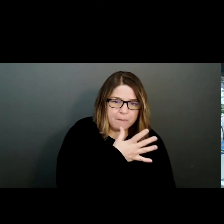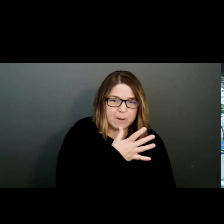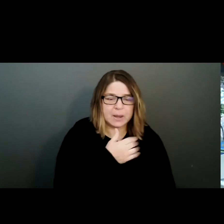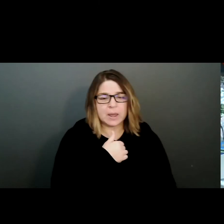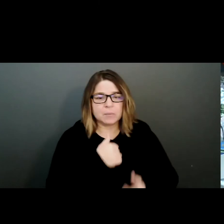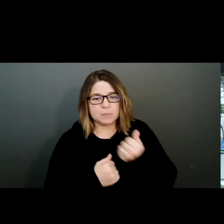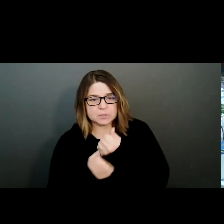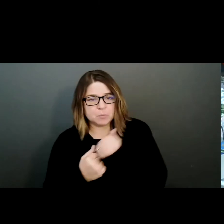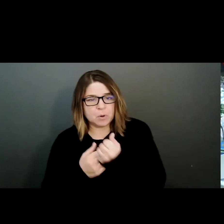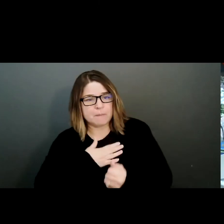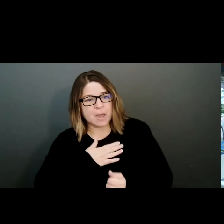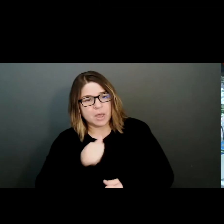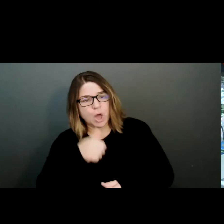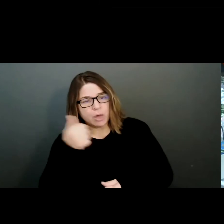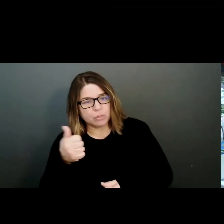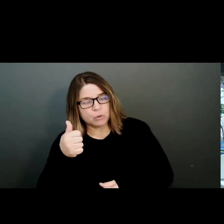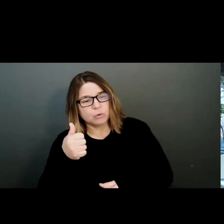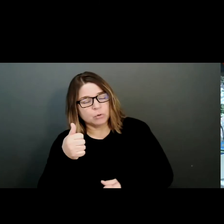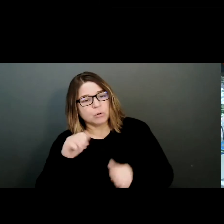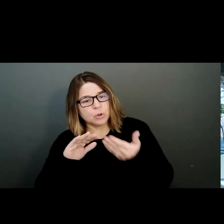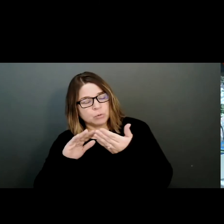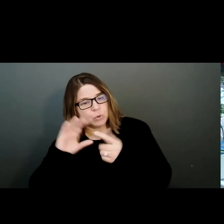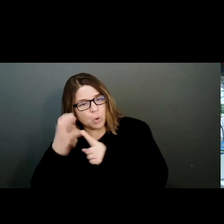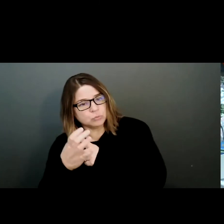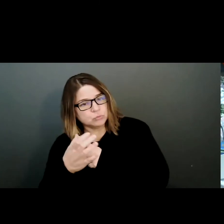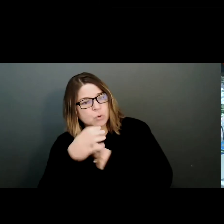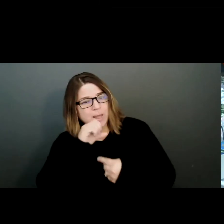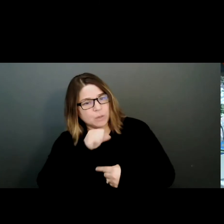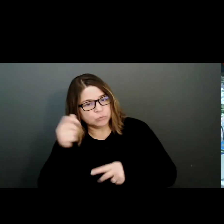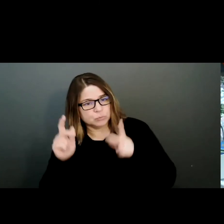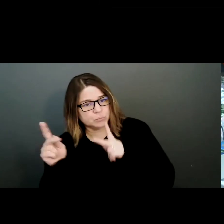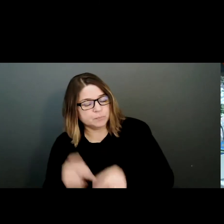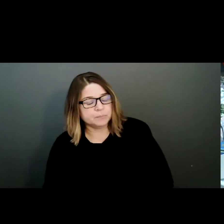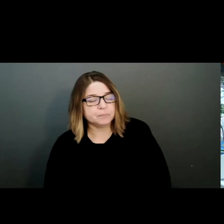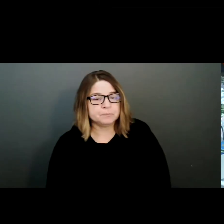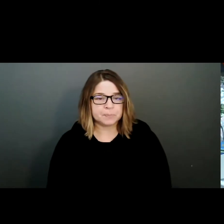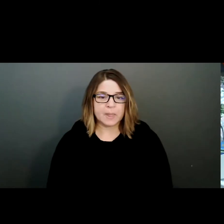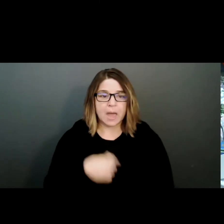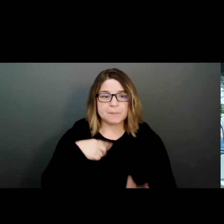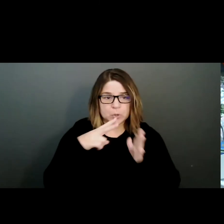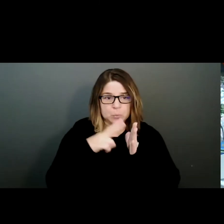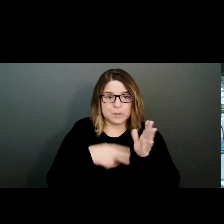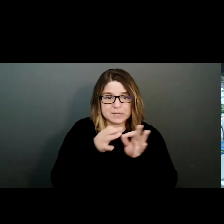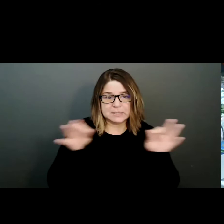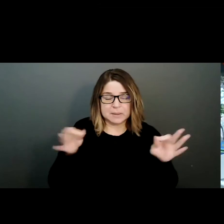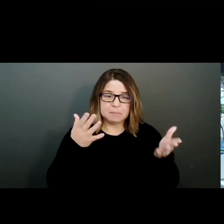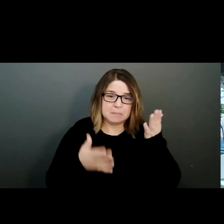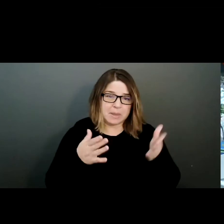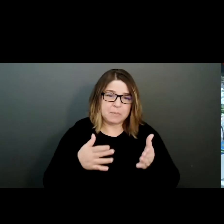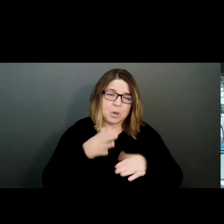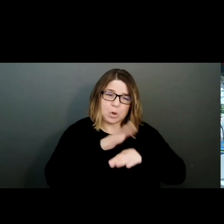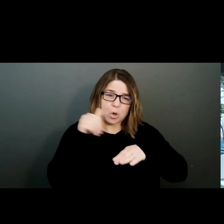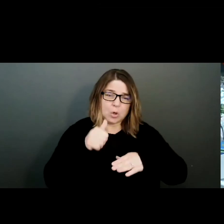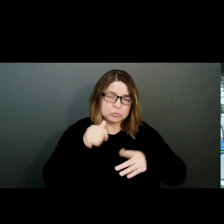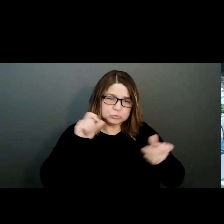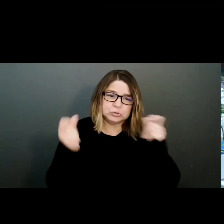So I'm going to read a statement which can be seen maybe as a call to reparations. And as I read